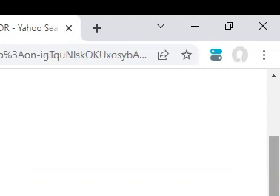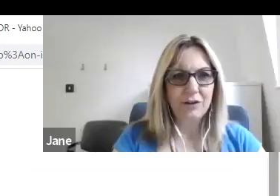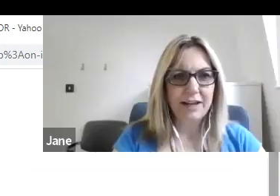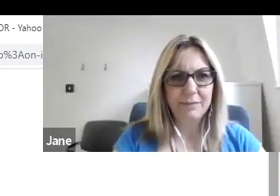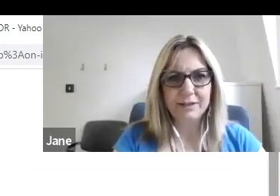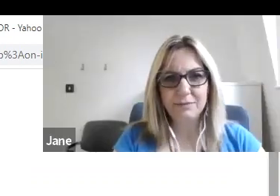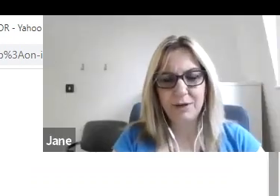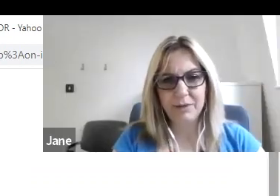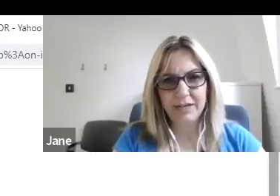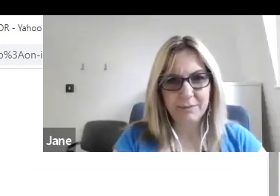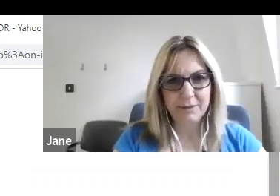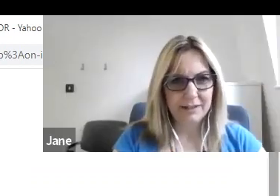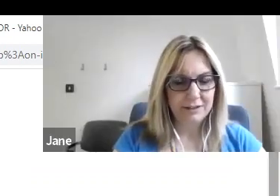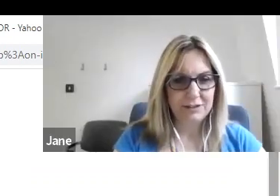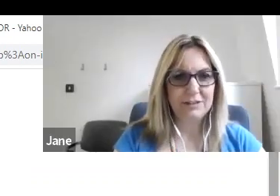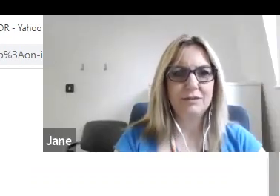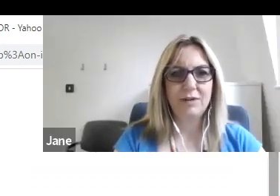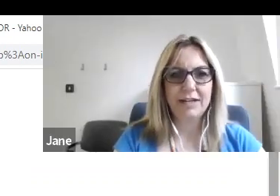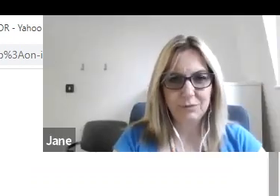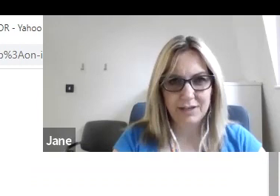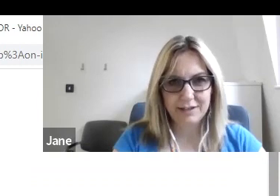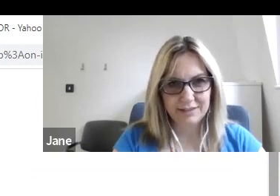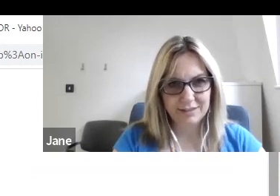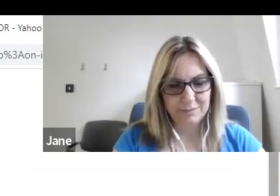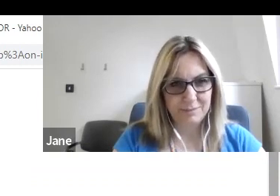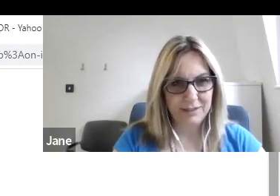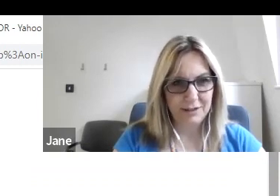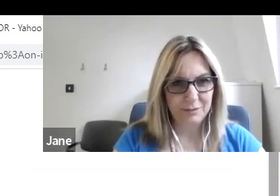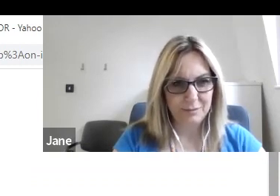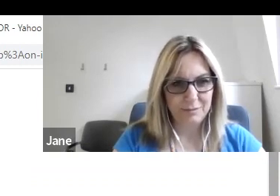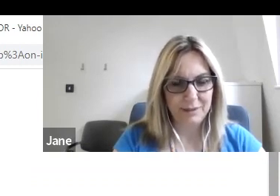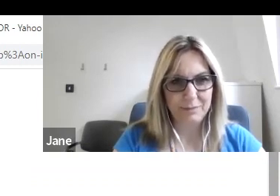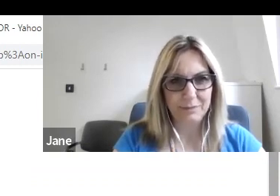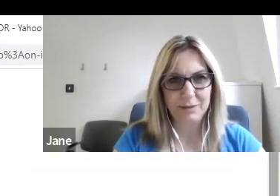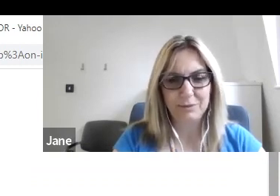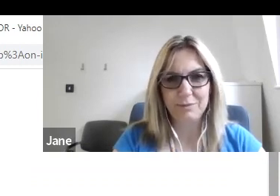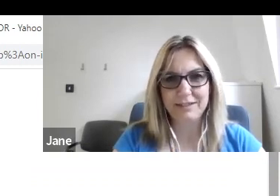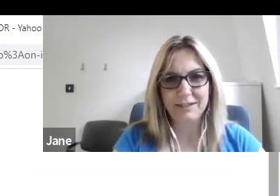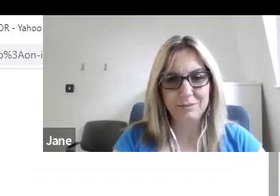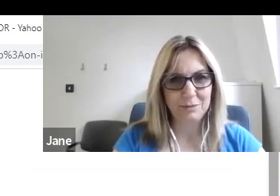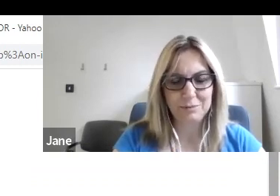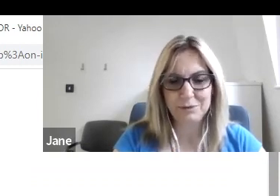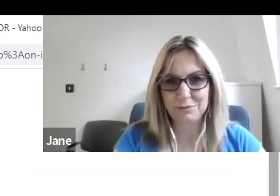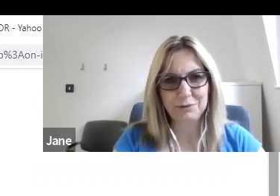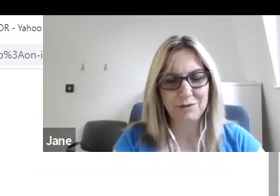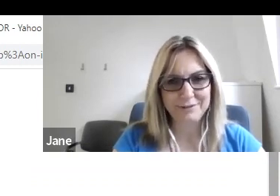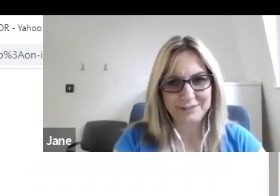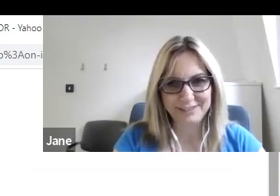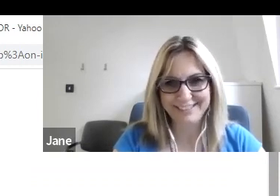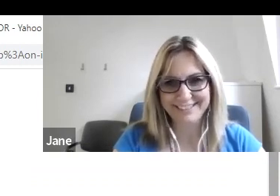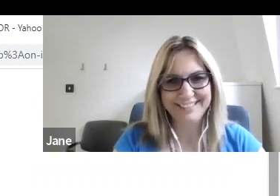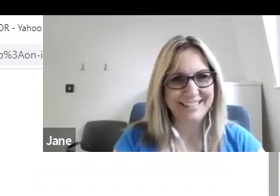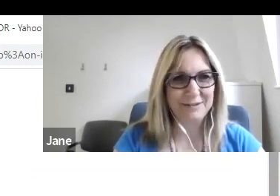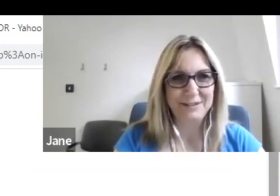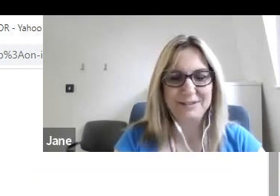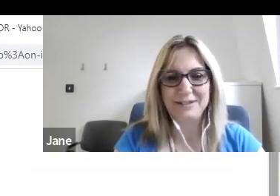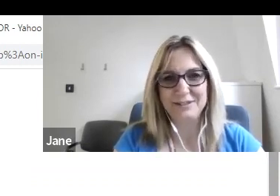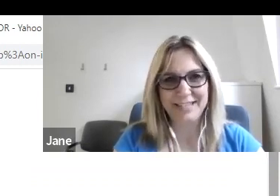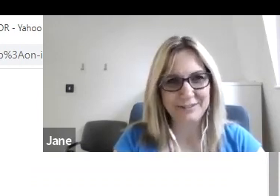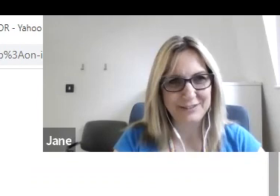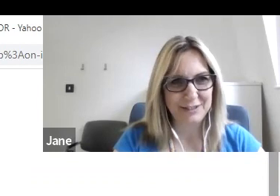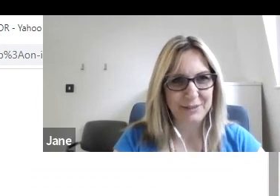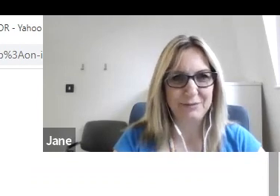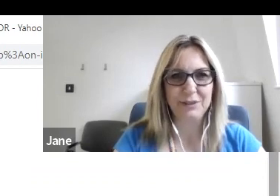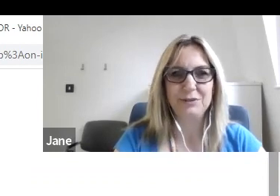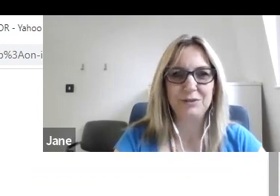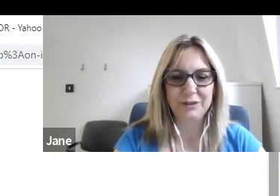I think our aim in primary care mental health is just to raise awareness that, you know, people with mental health problems are all around us, and, you know, including